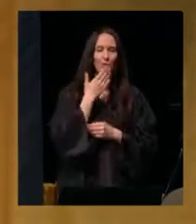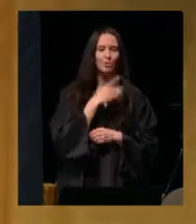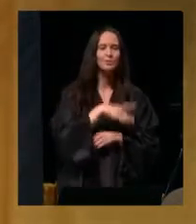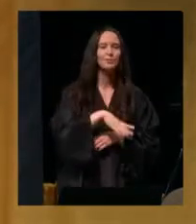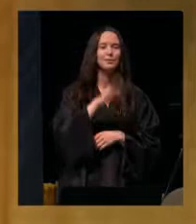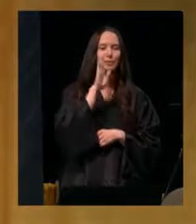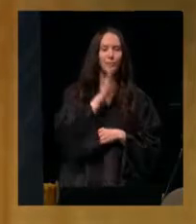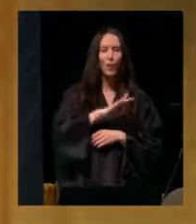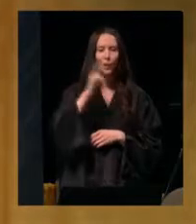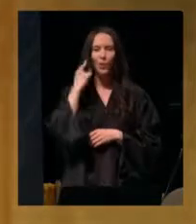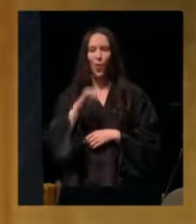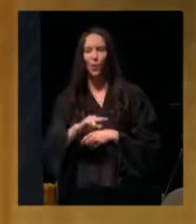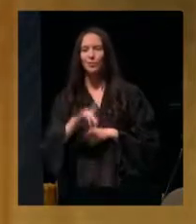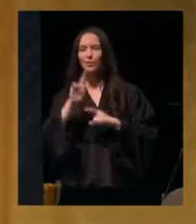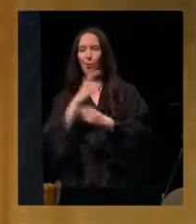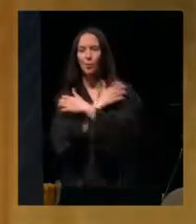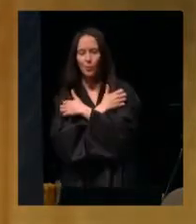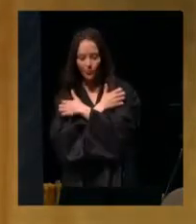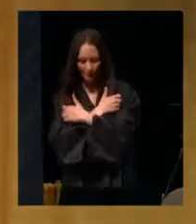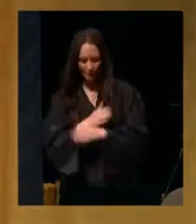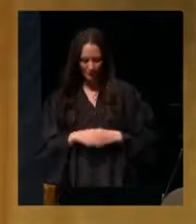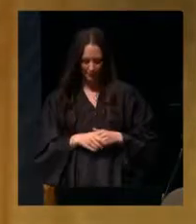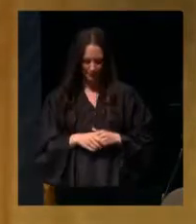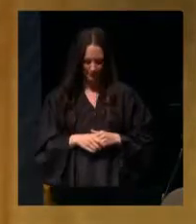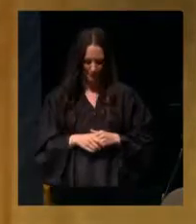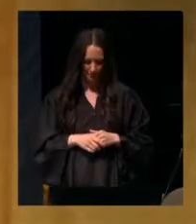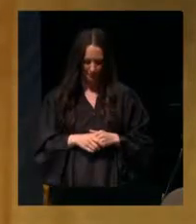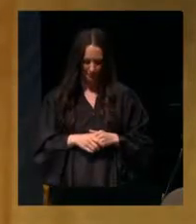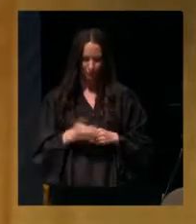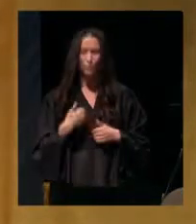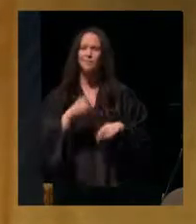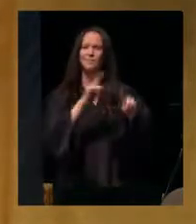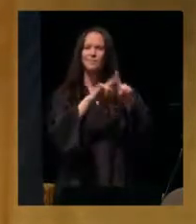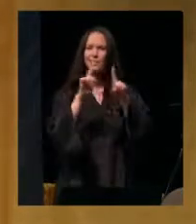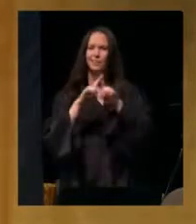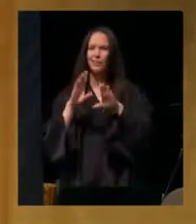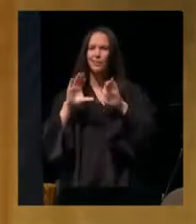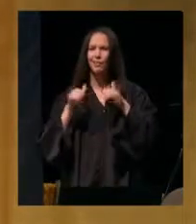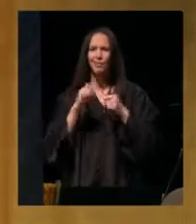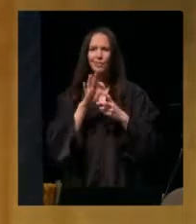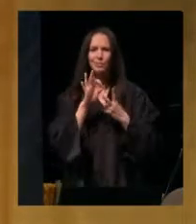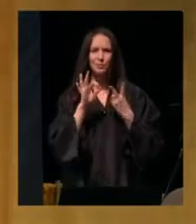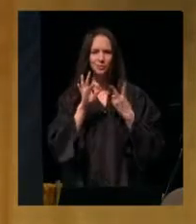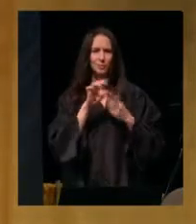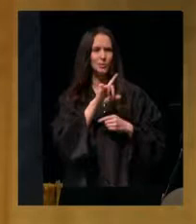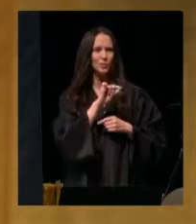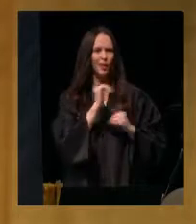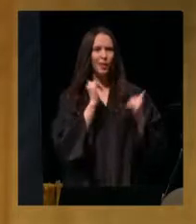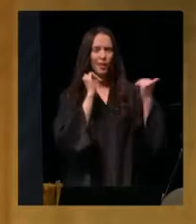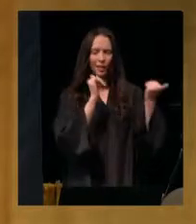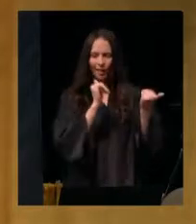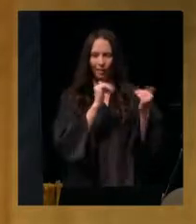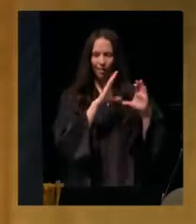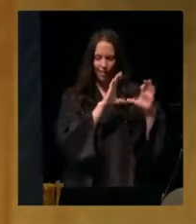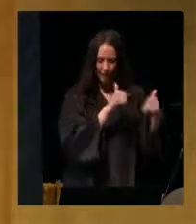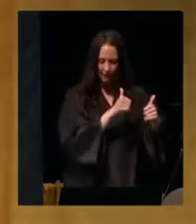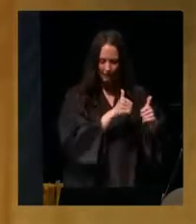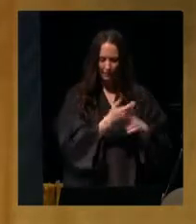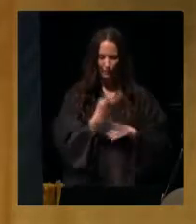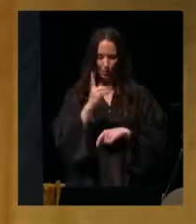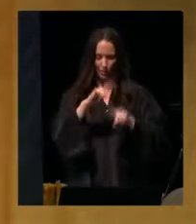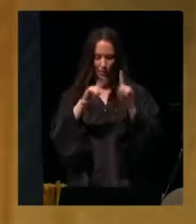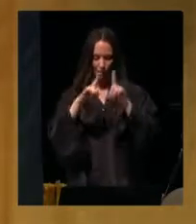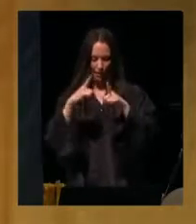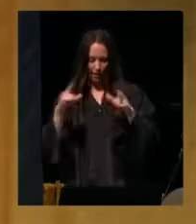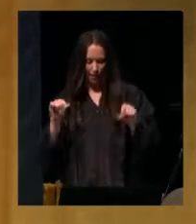Our school boasts the biggest variety of learning options, from basic core classes, almost 20 AP classes, 4 different languages, clay